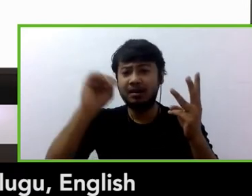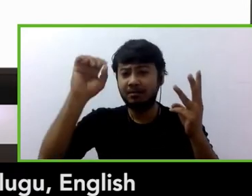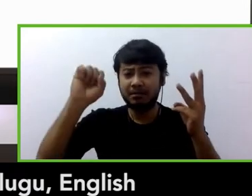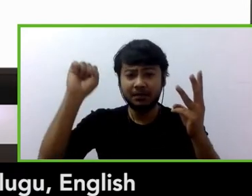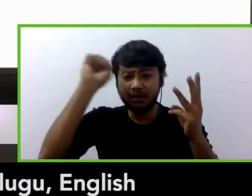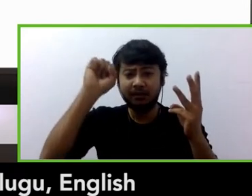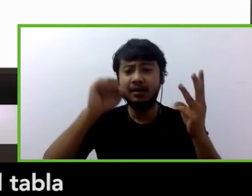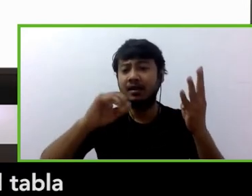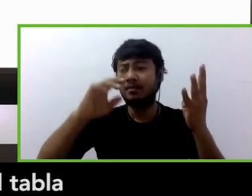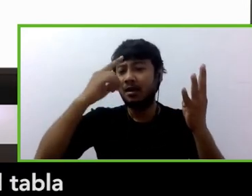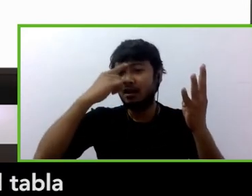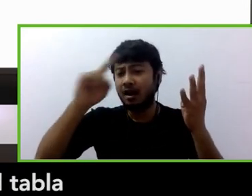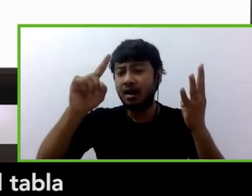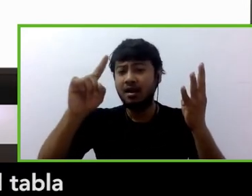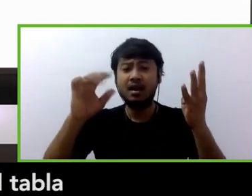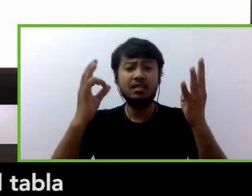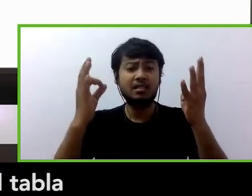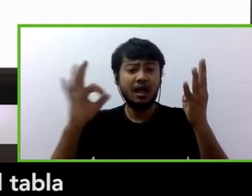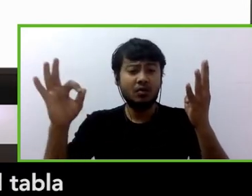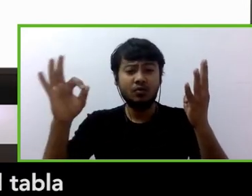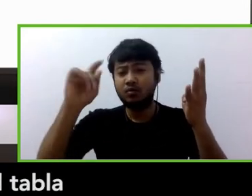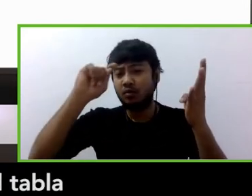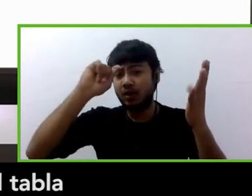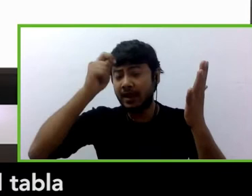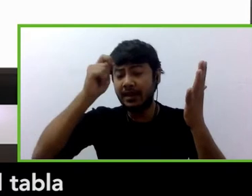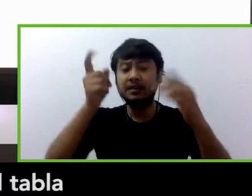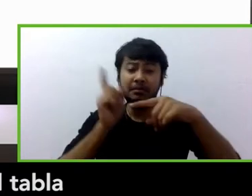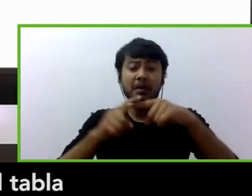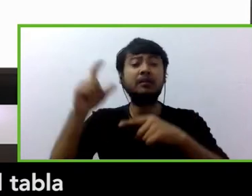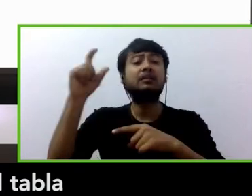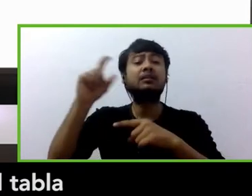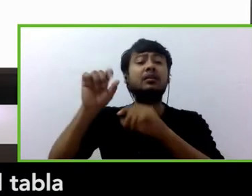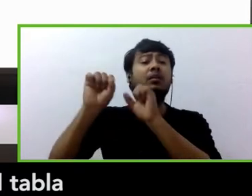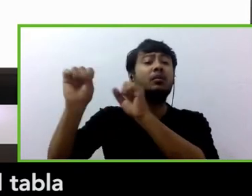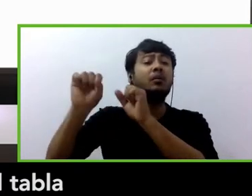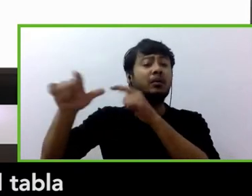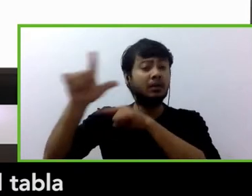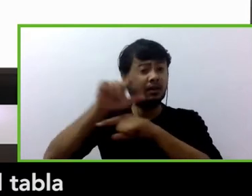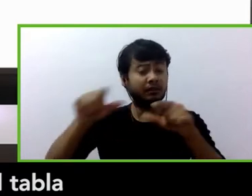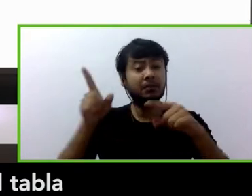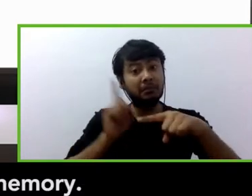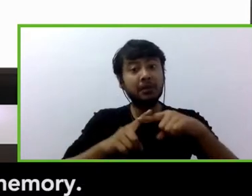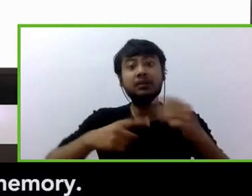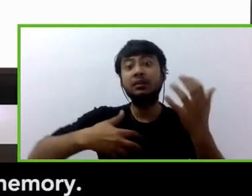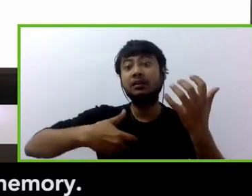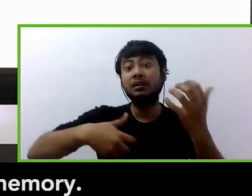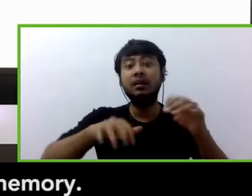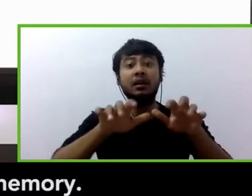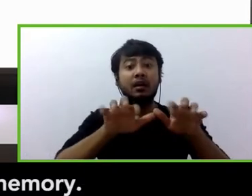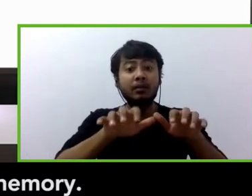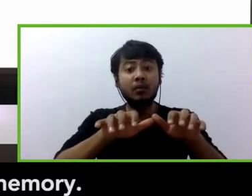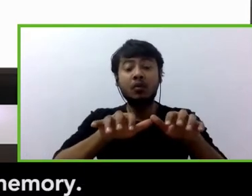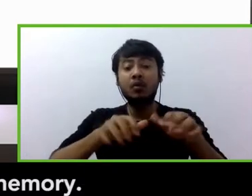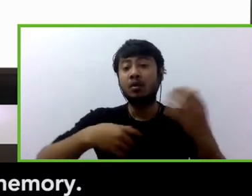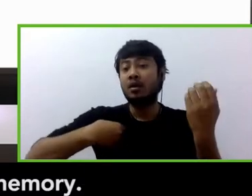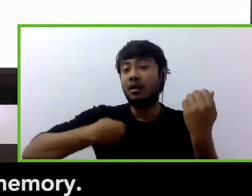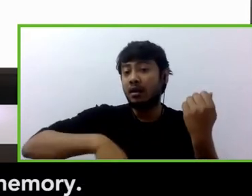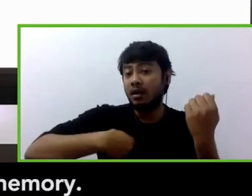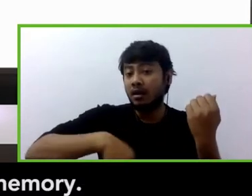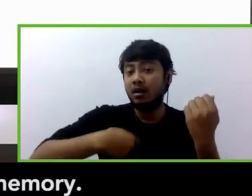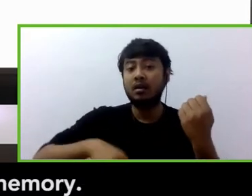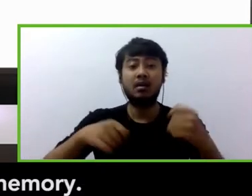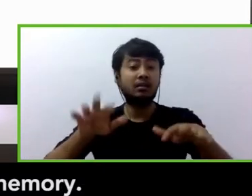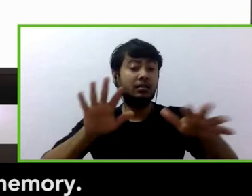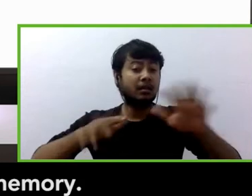Telugu, English, and Arabic, play keyboards, guitar, and tabla, and has committed over